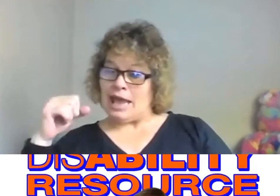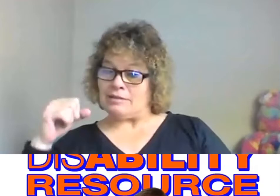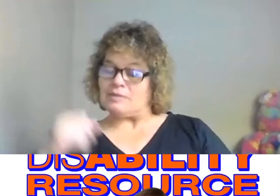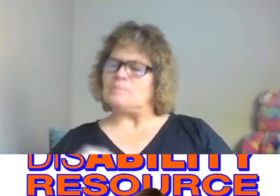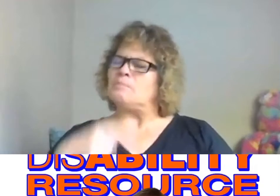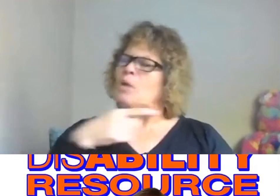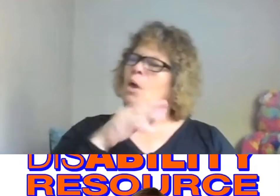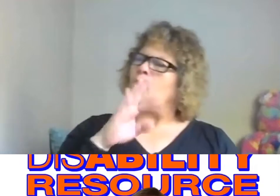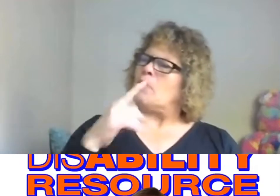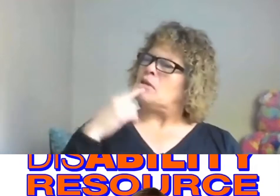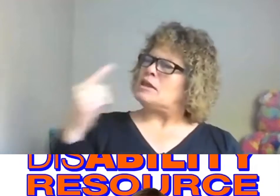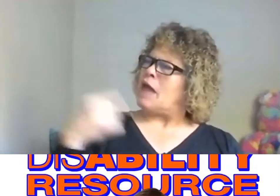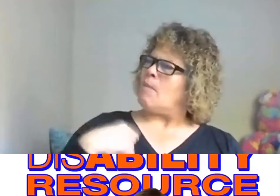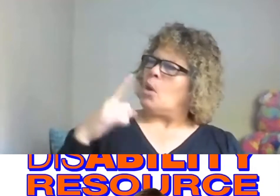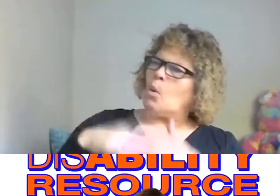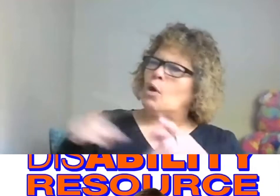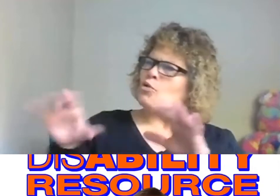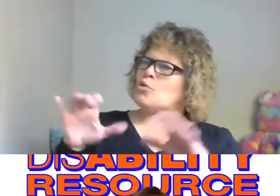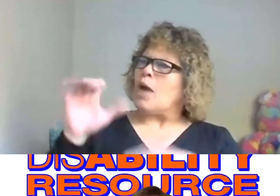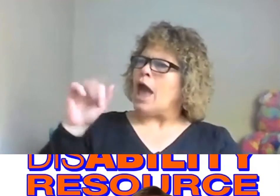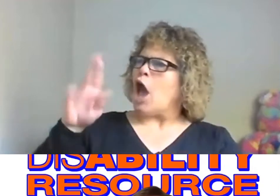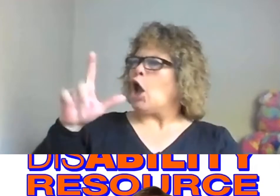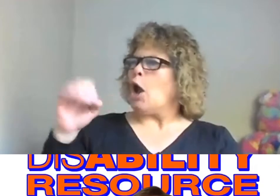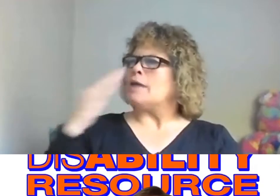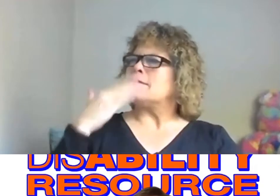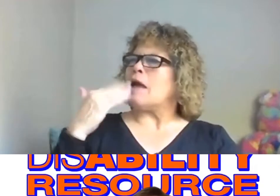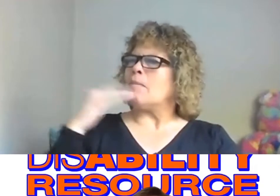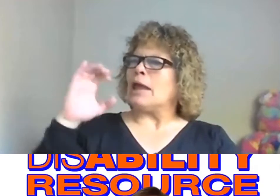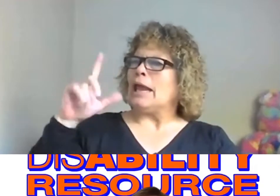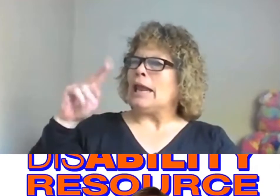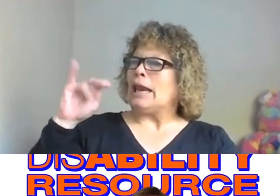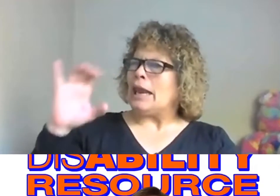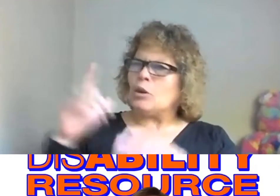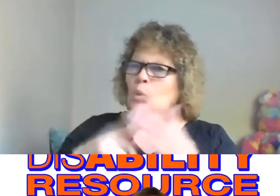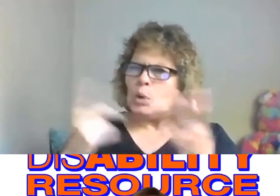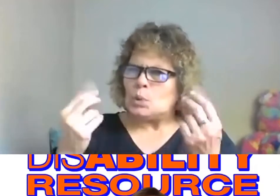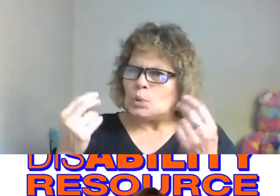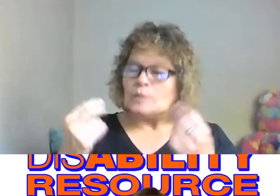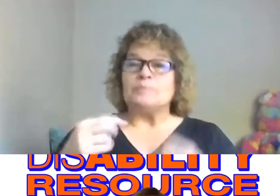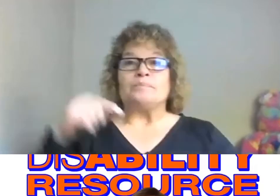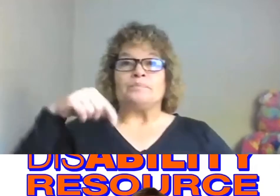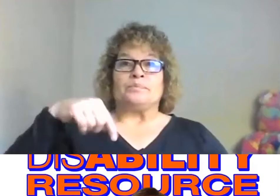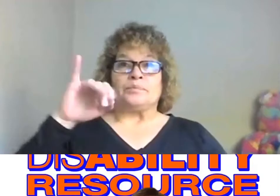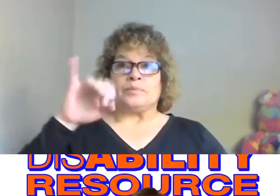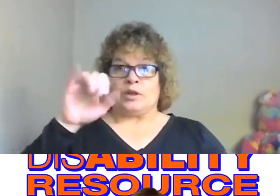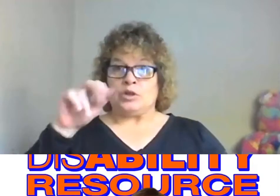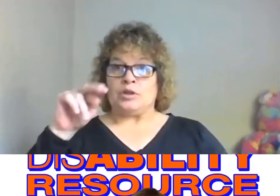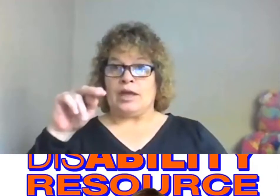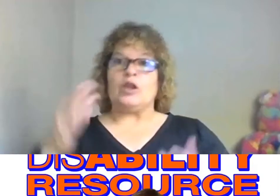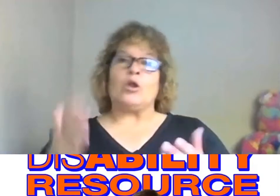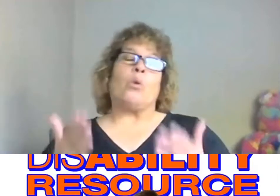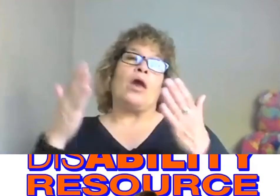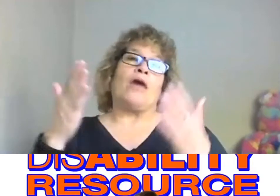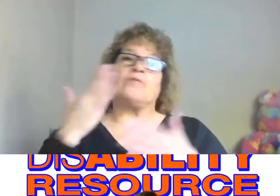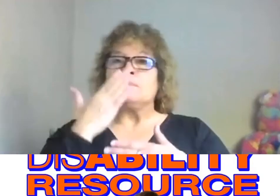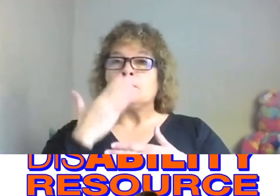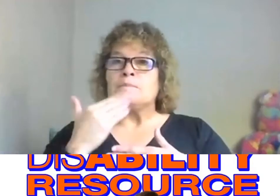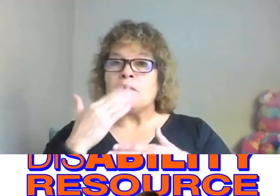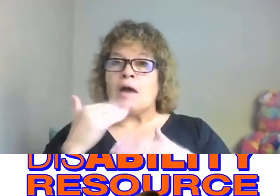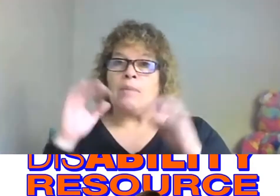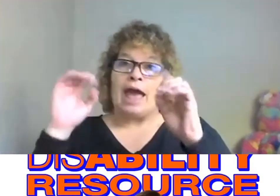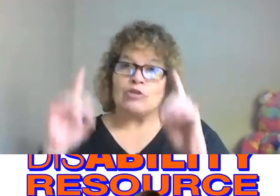about what you do at the Carl Diabetes Clinic? Yes. At Carl, we offer diabetes education and